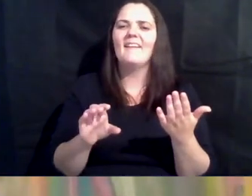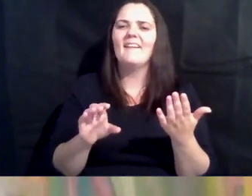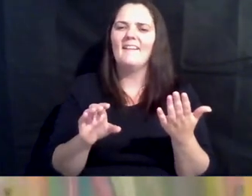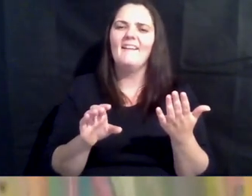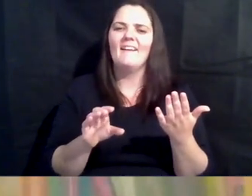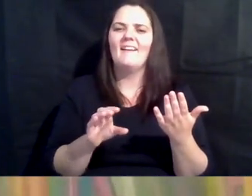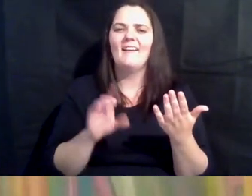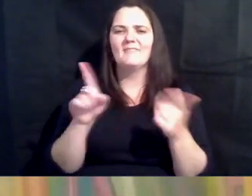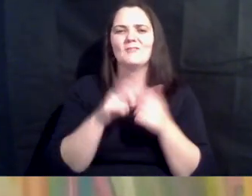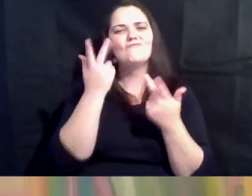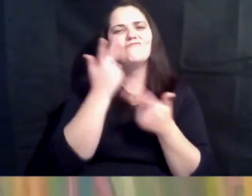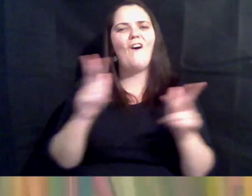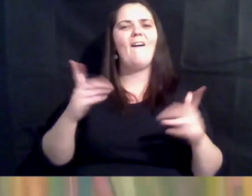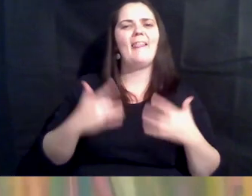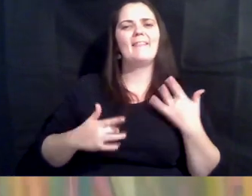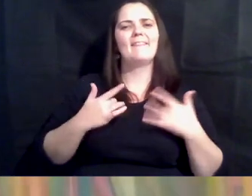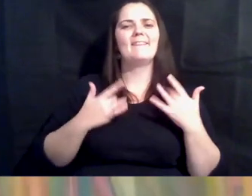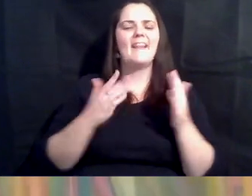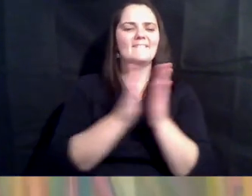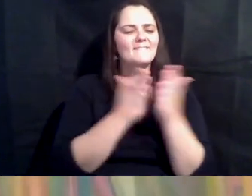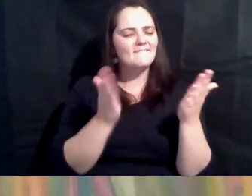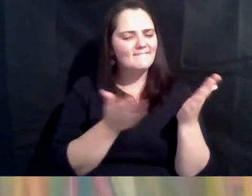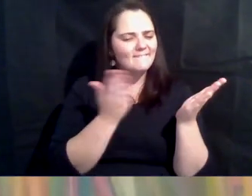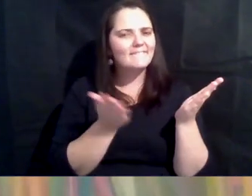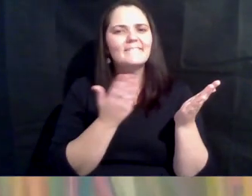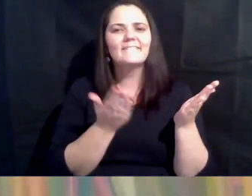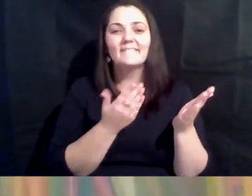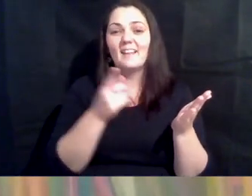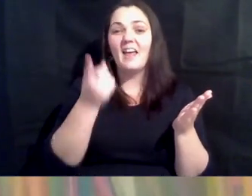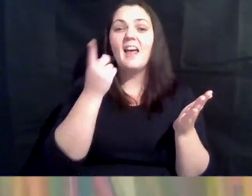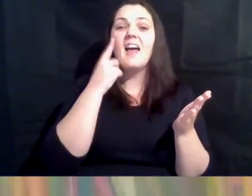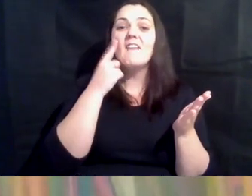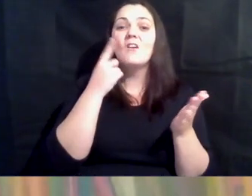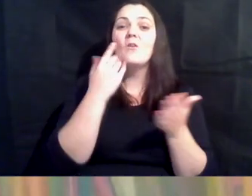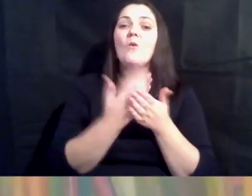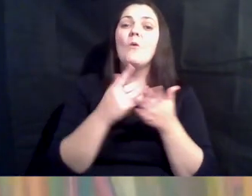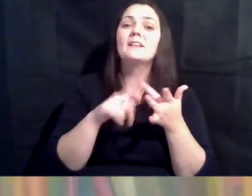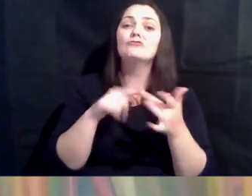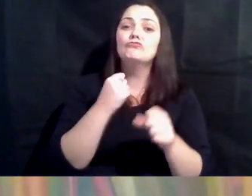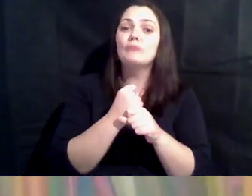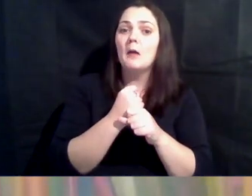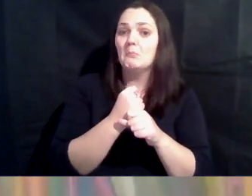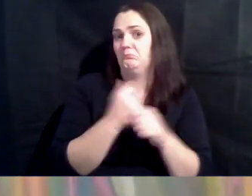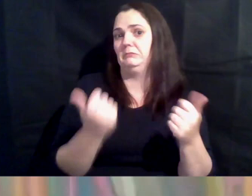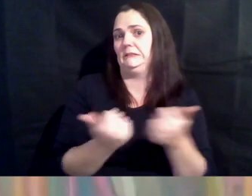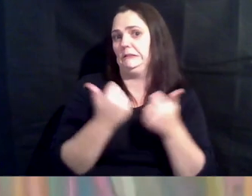kind of documenting her life thing. If you follow her on Instagram, you'll see lots of cool